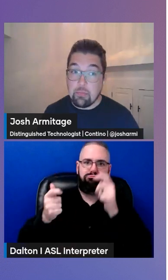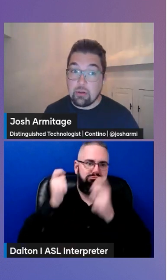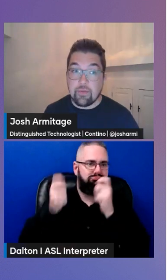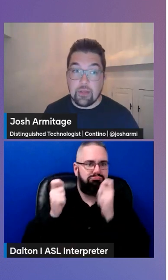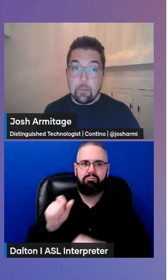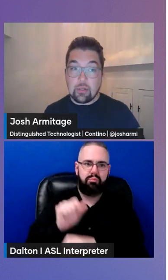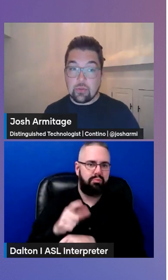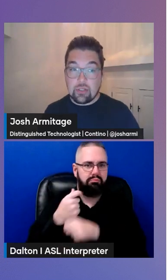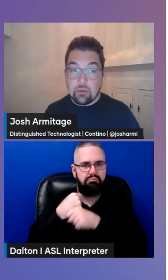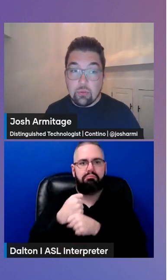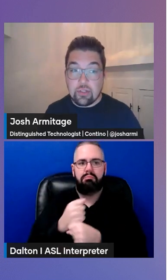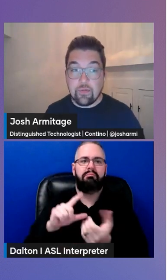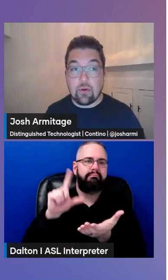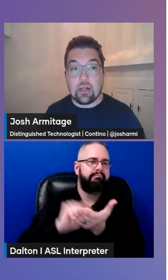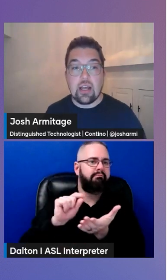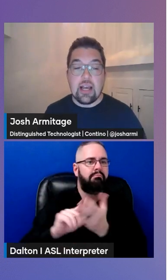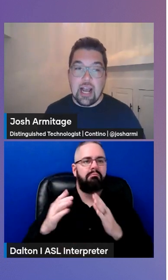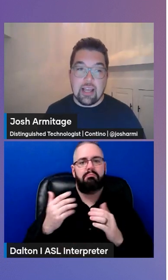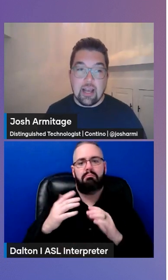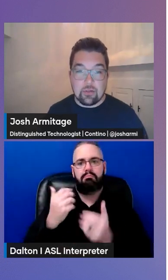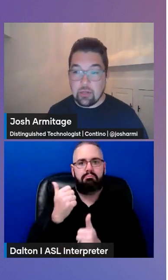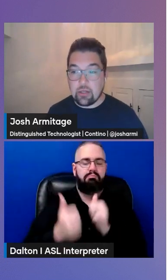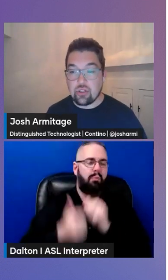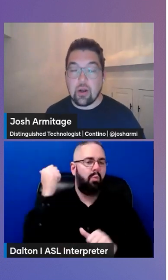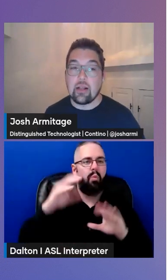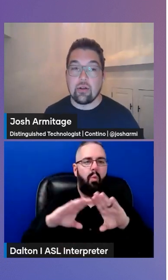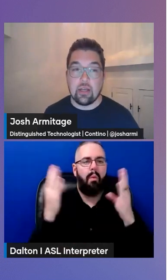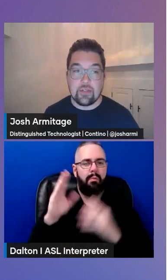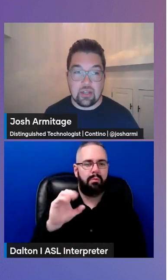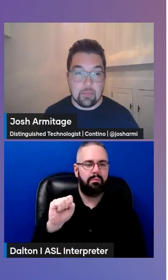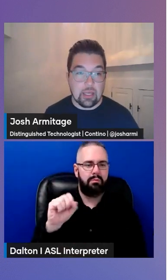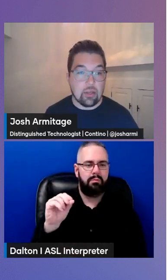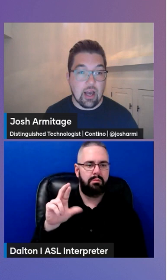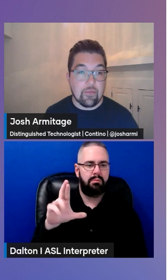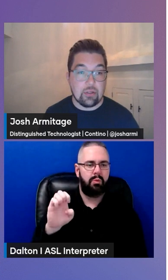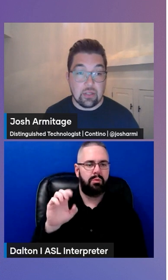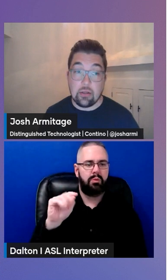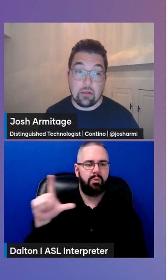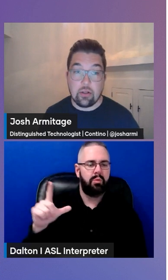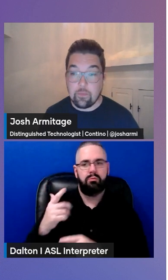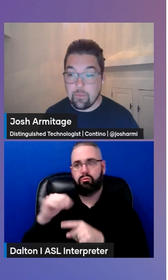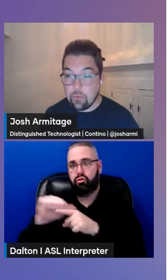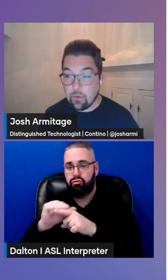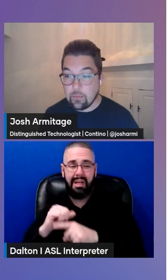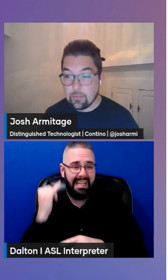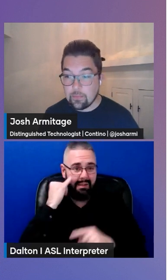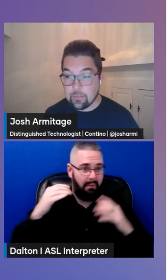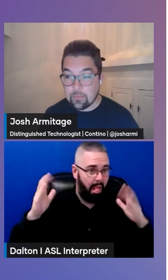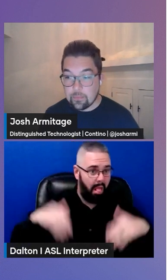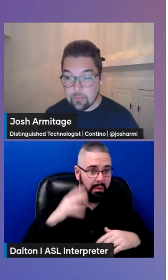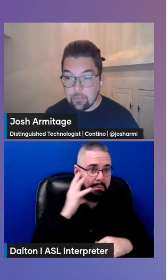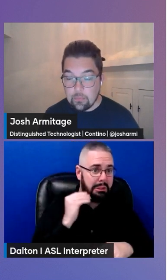produce most of the open source tools for it, and they have some really good training on it if it's something you haven't done a lot of before.